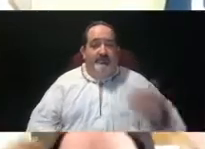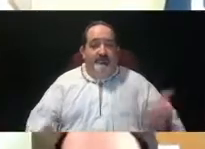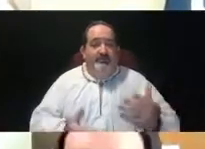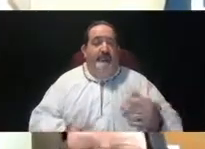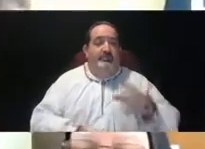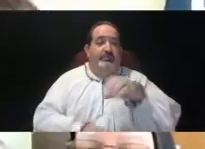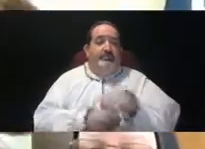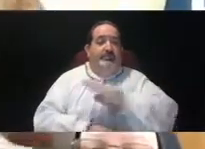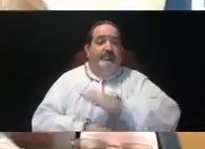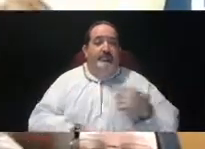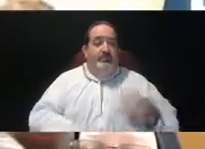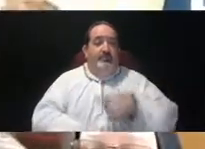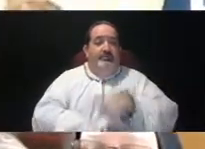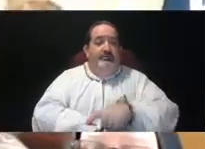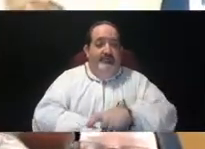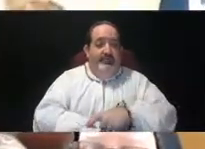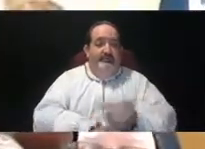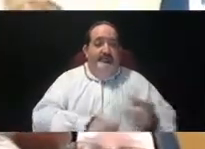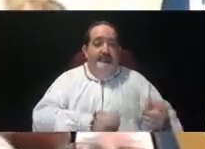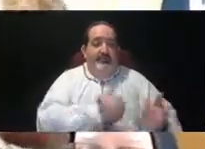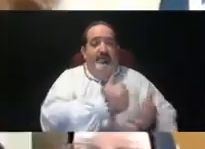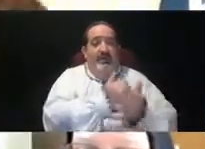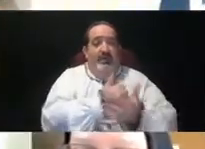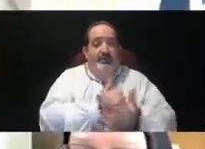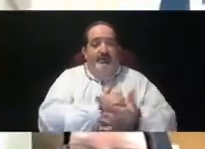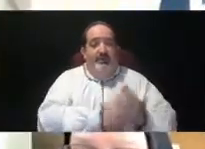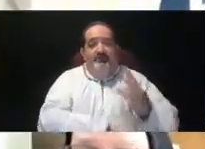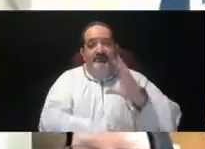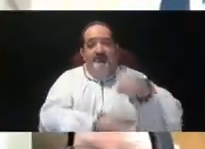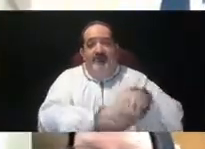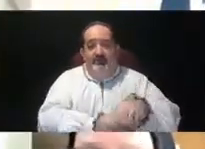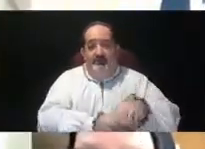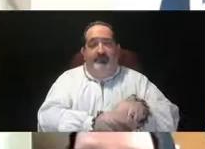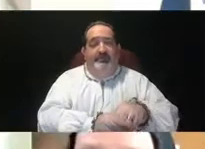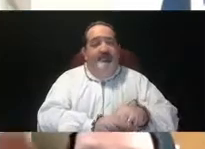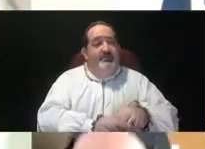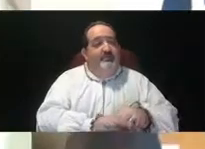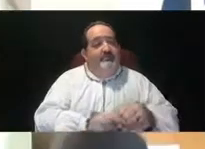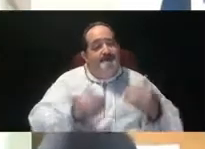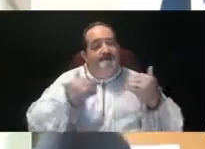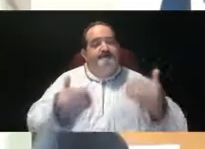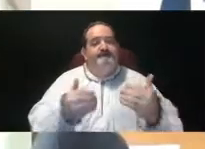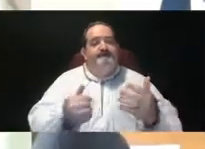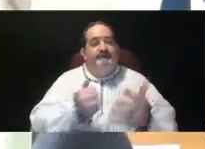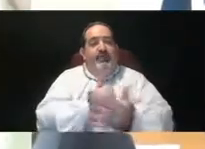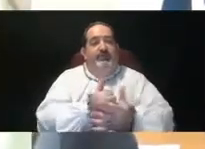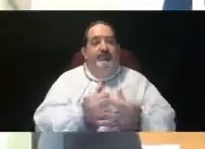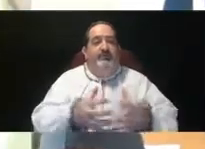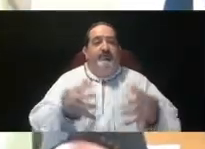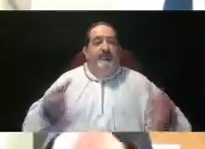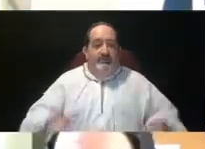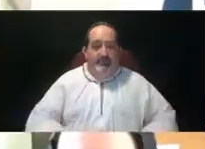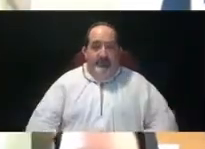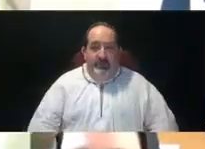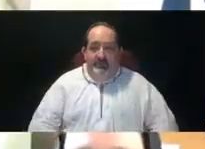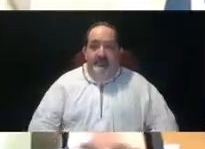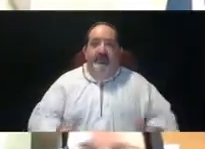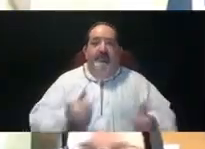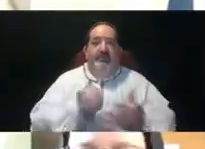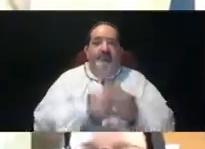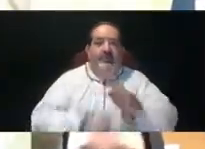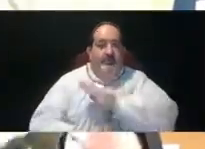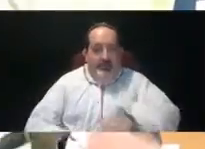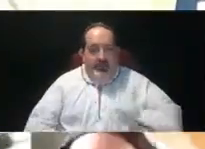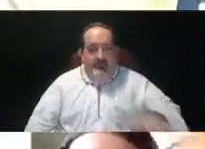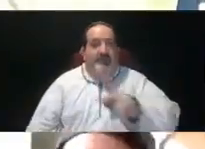time, and you're helping out, and you've jumped in, and you've helped out with Rain, you've helped out with barony.